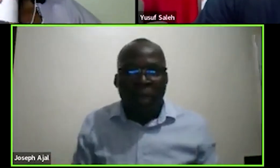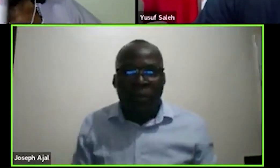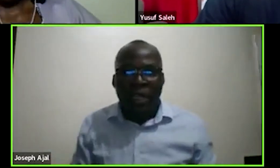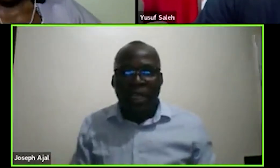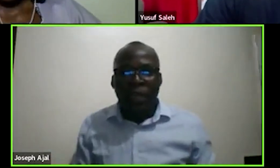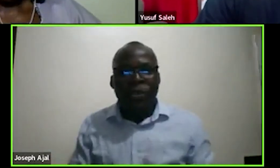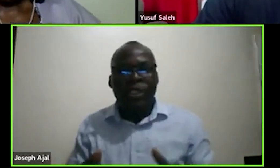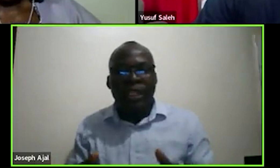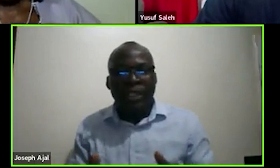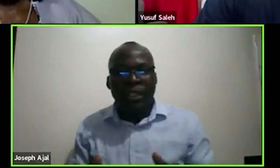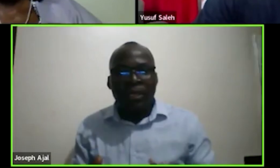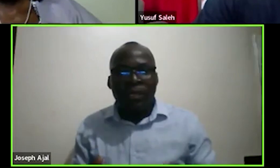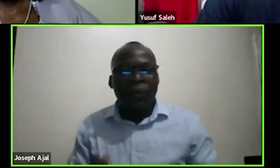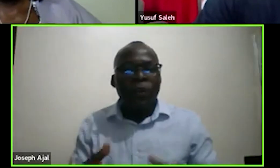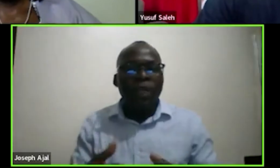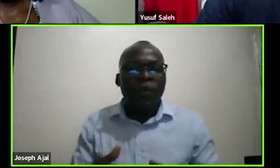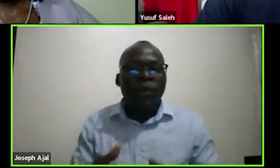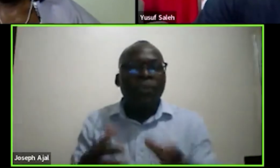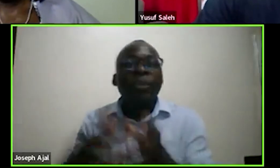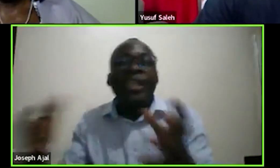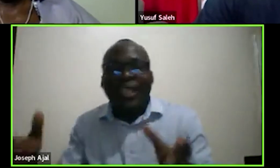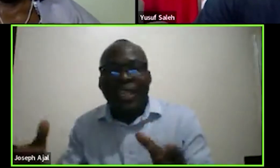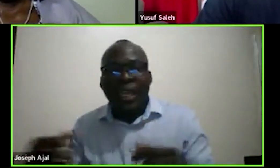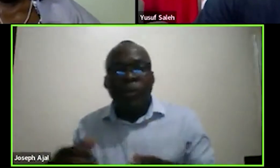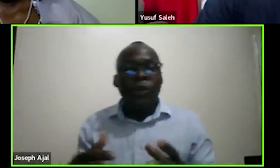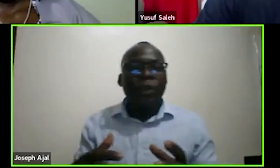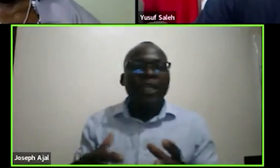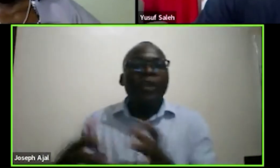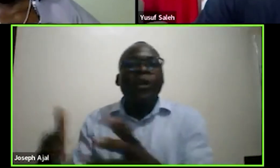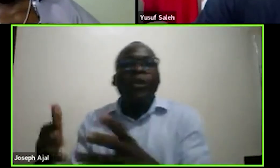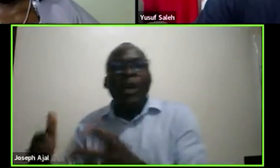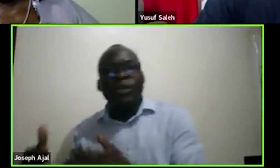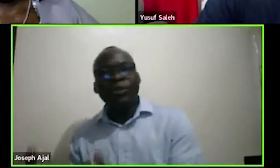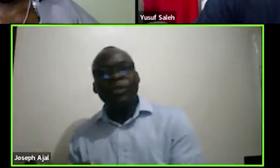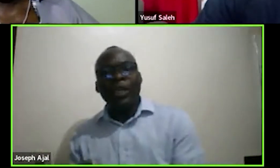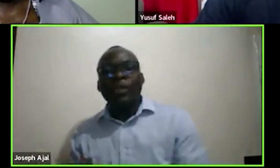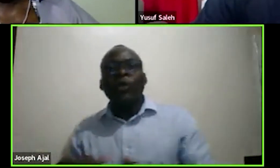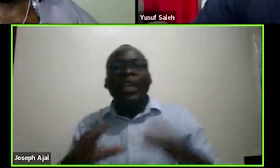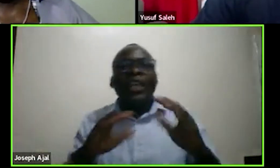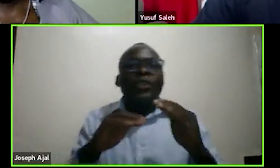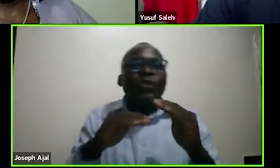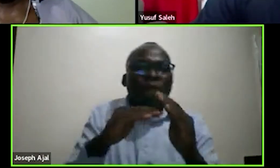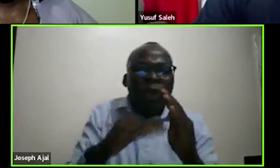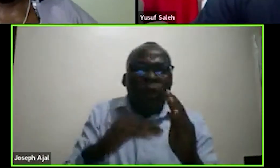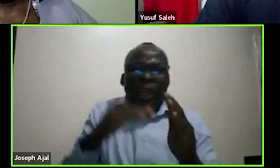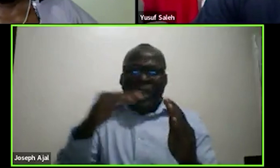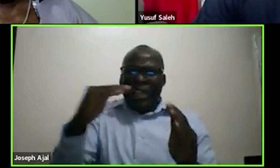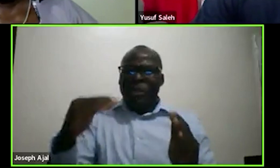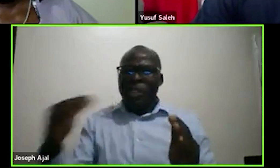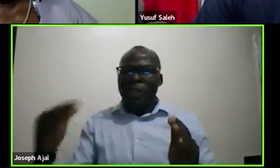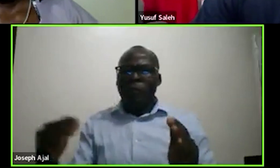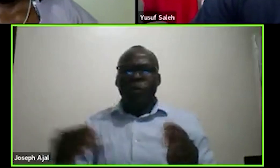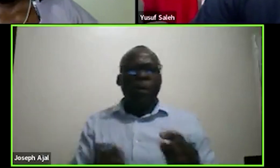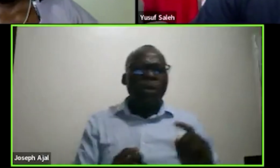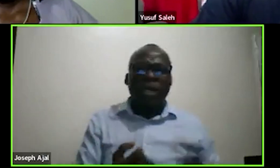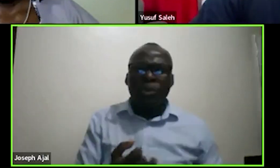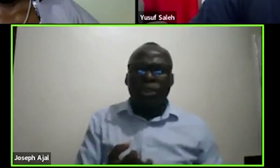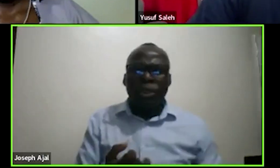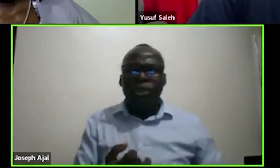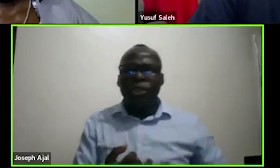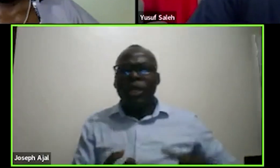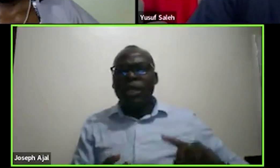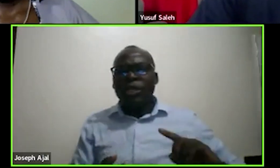longer Puff Daddy. He was Diddy. Before you knew it, he was P. Diddy. Before you knew it, he had gone back to. So he's recreated himself from a